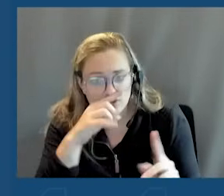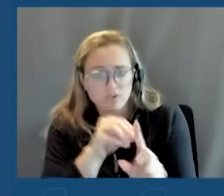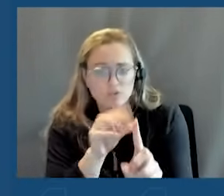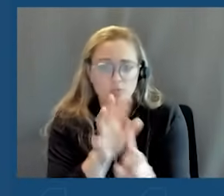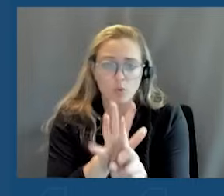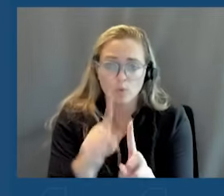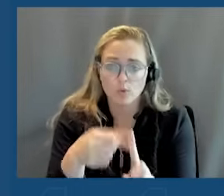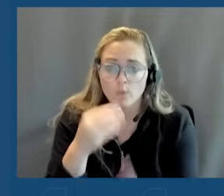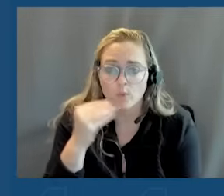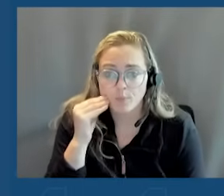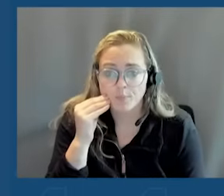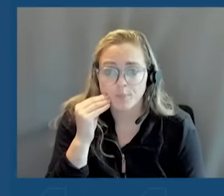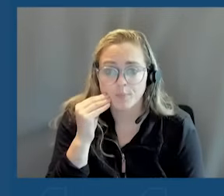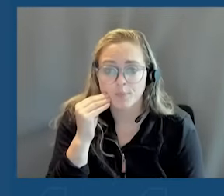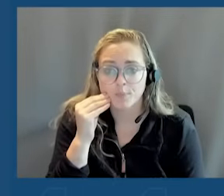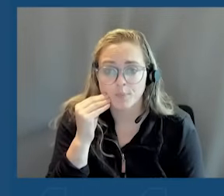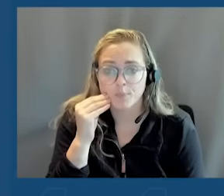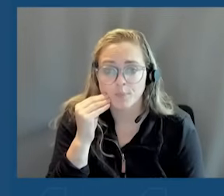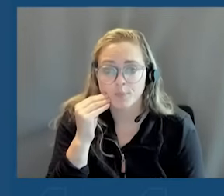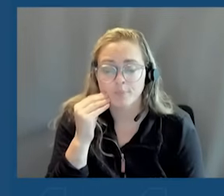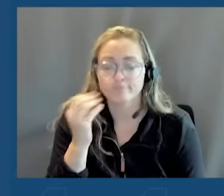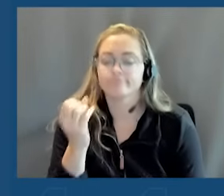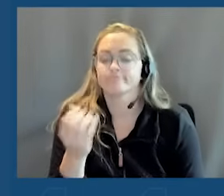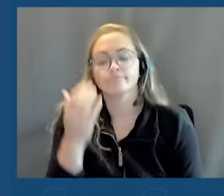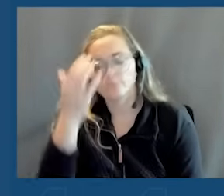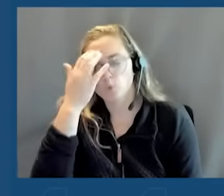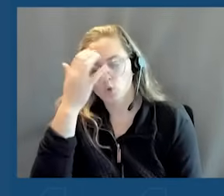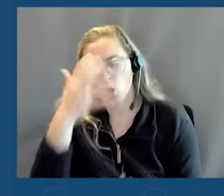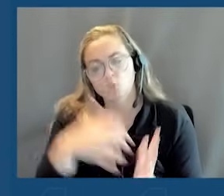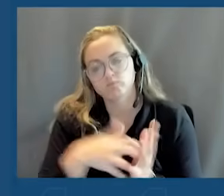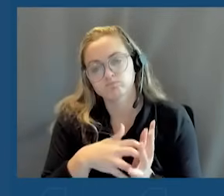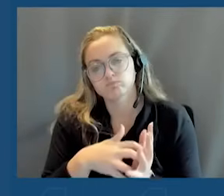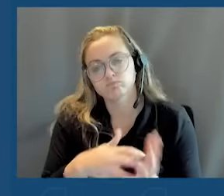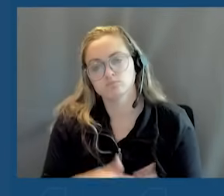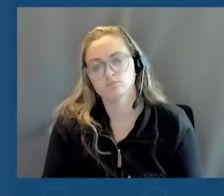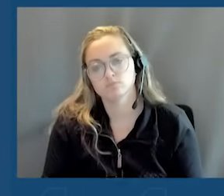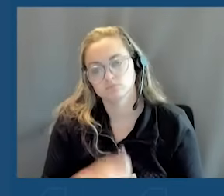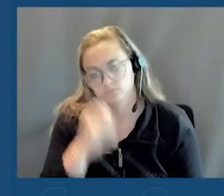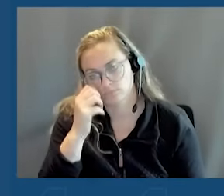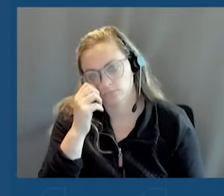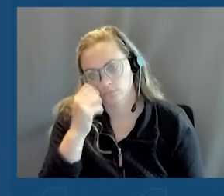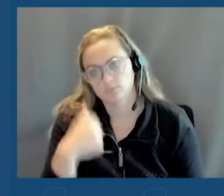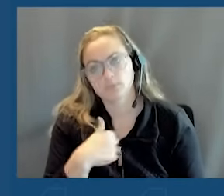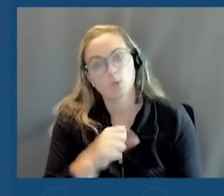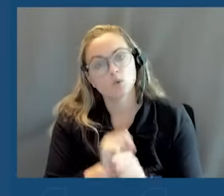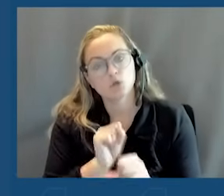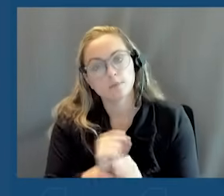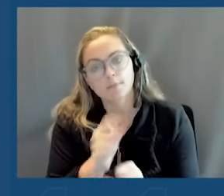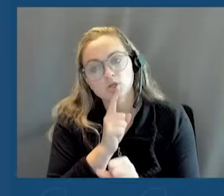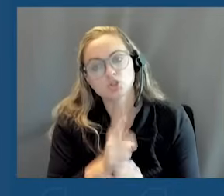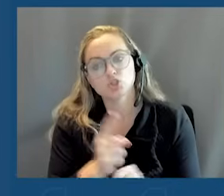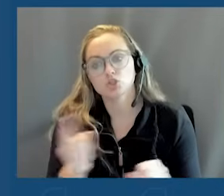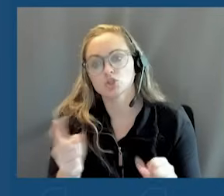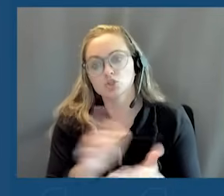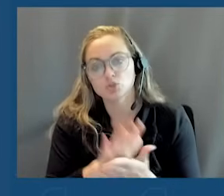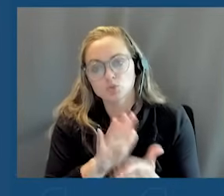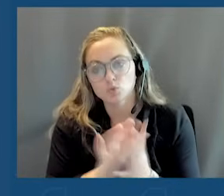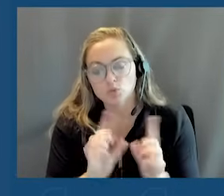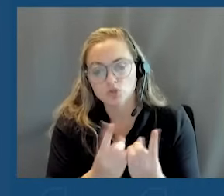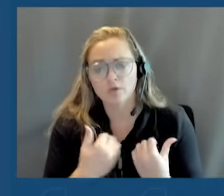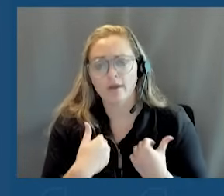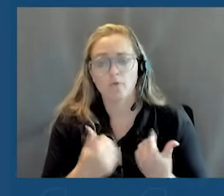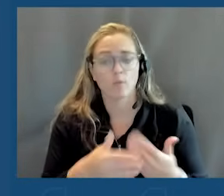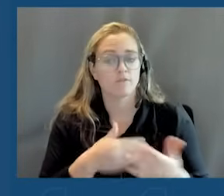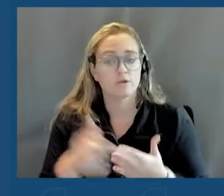home. So we know there's a vulnerability here as well. It's our job to make sure that every school district has what they need to